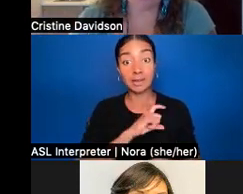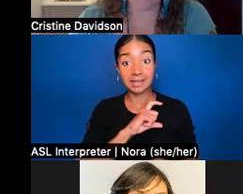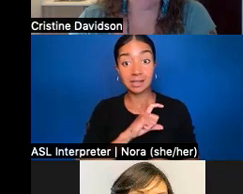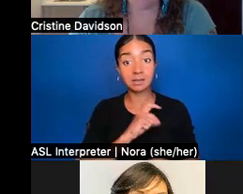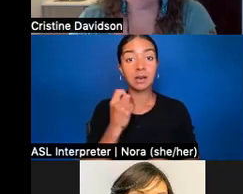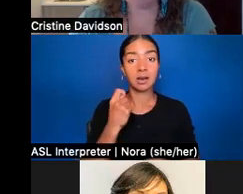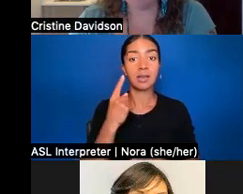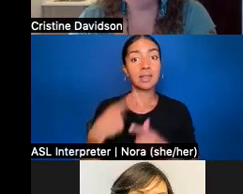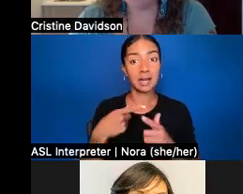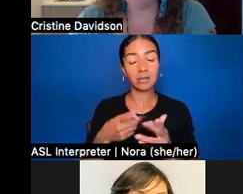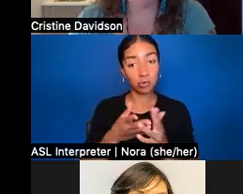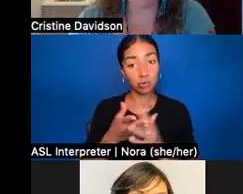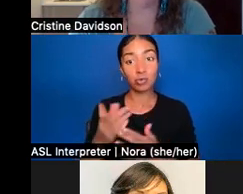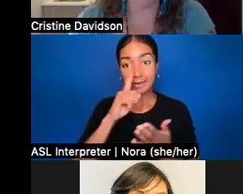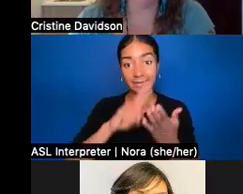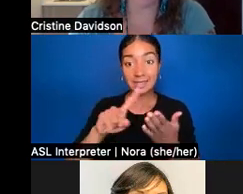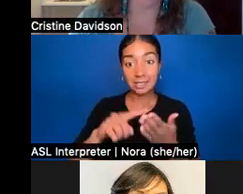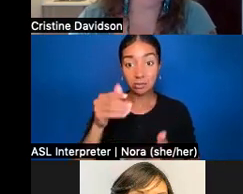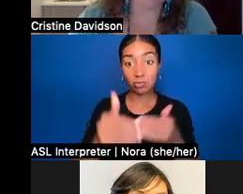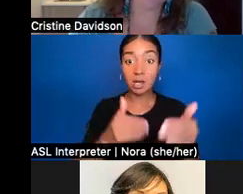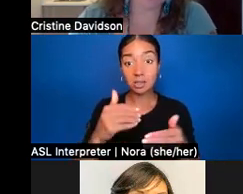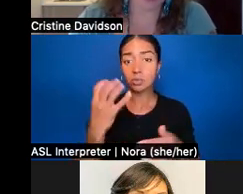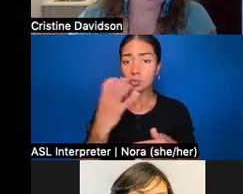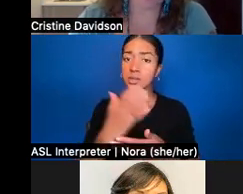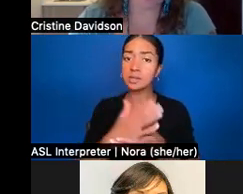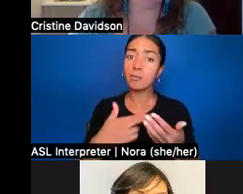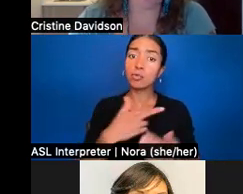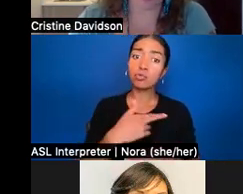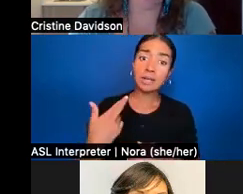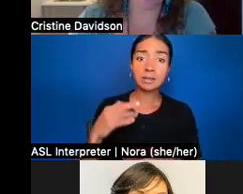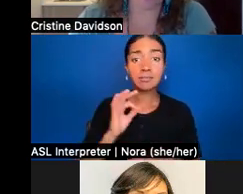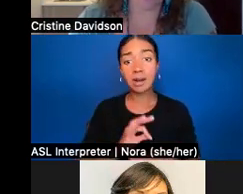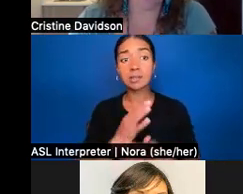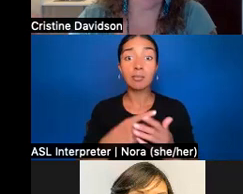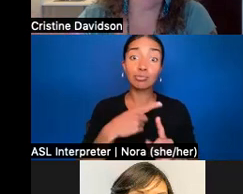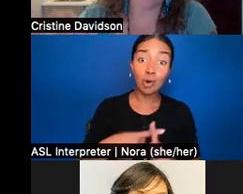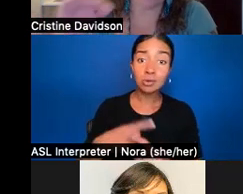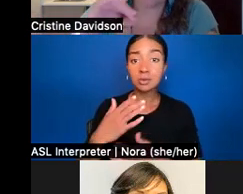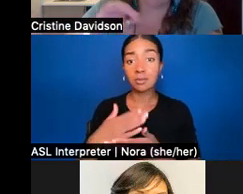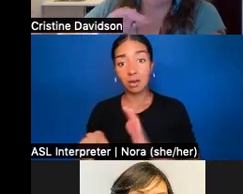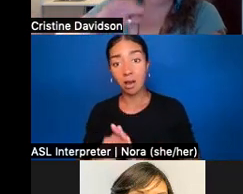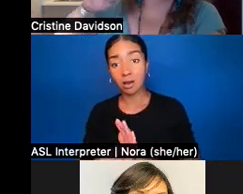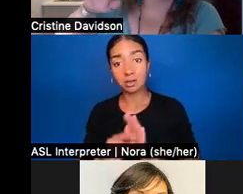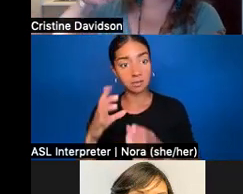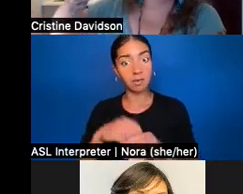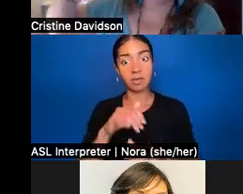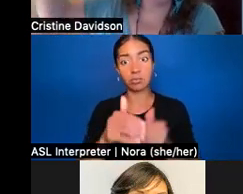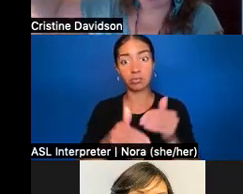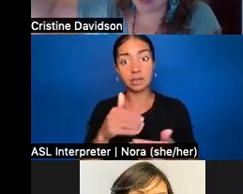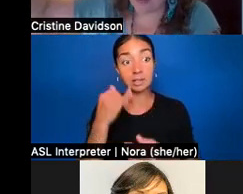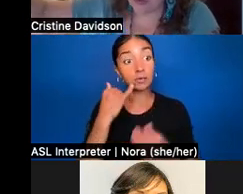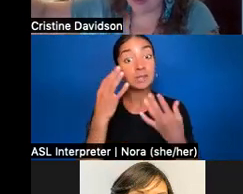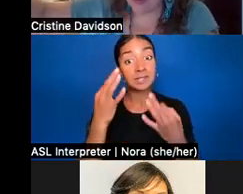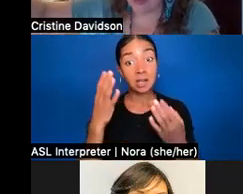investigation process, there's some risks and benefits, or some pros and cons with doing that. You know, if you do go the